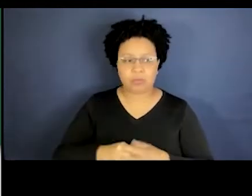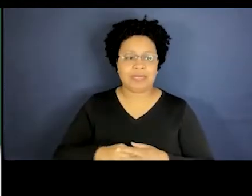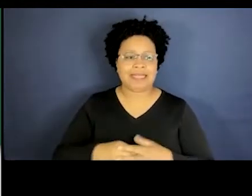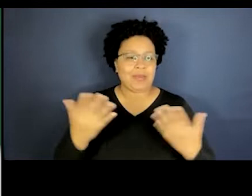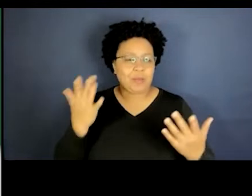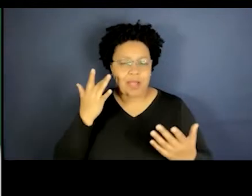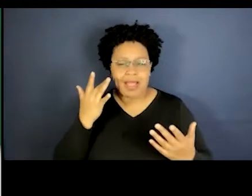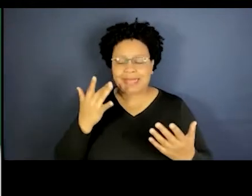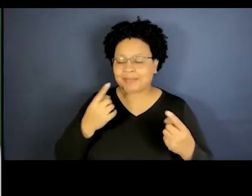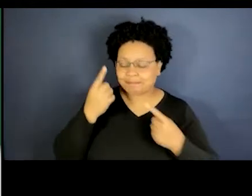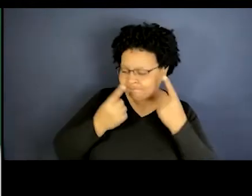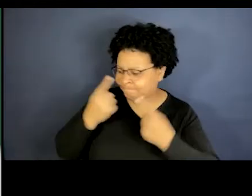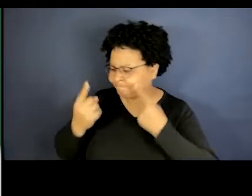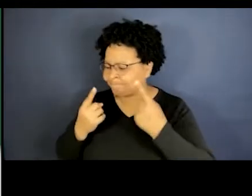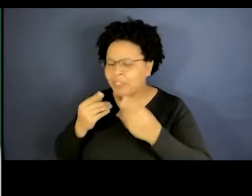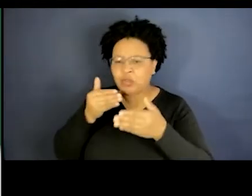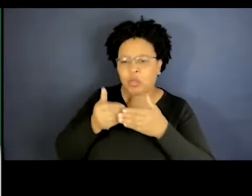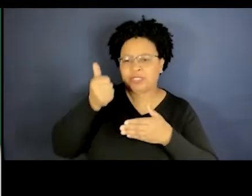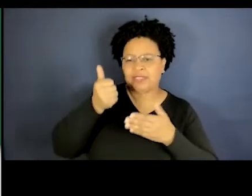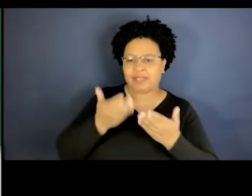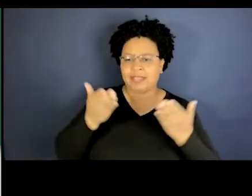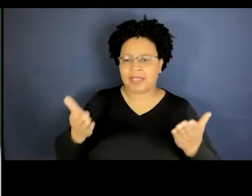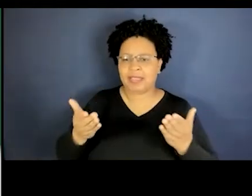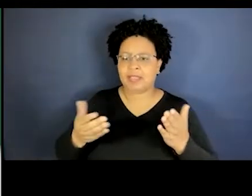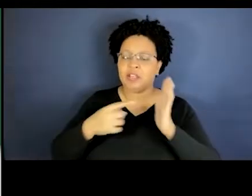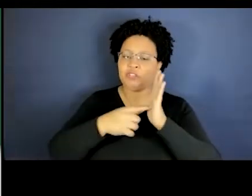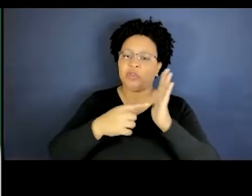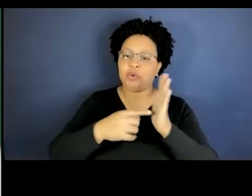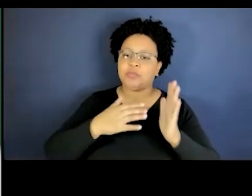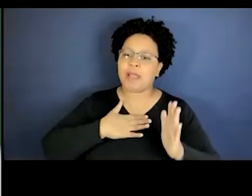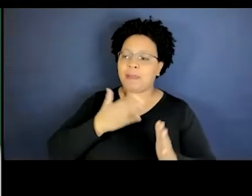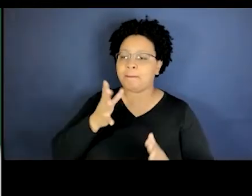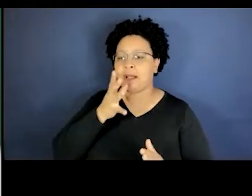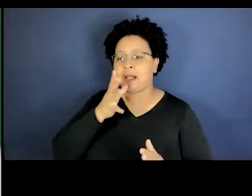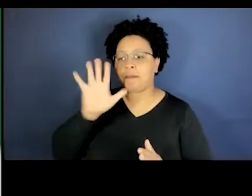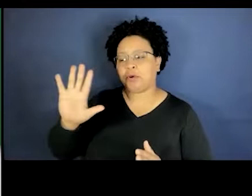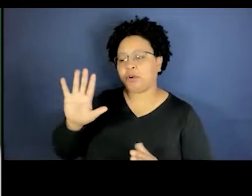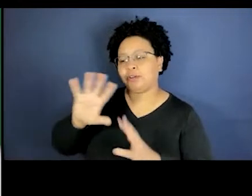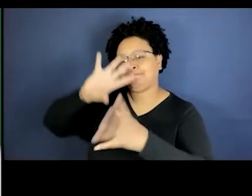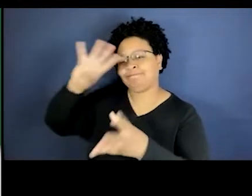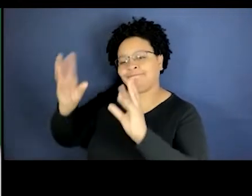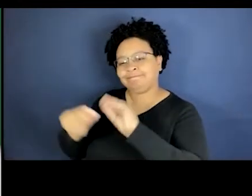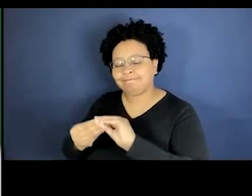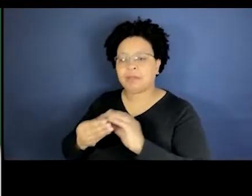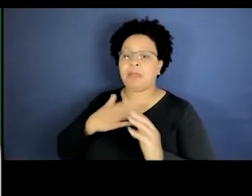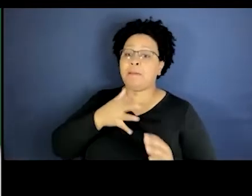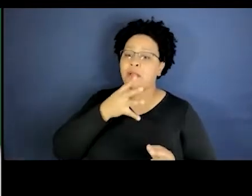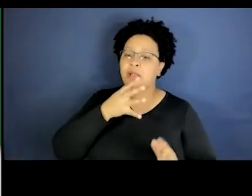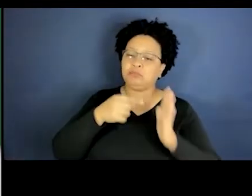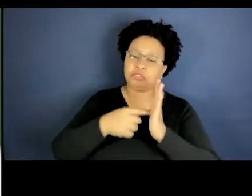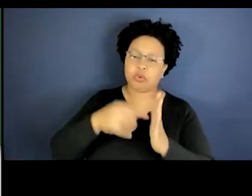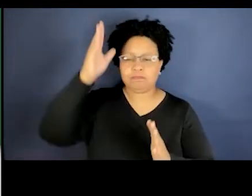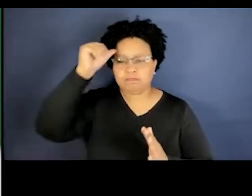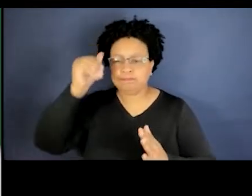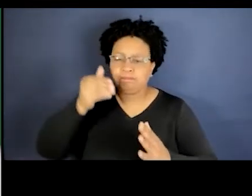it was the closest thing that I have that I think represents the essence of my mother. My mother demonstrated perseverance through the years.